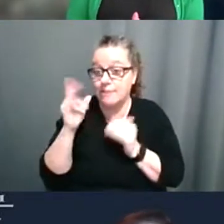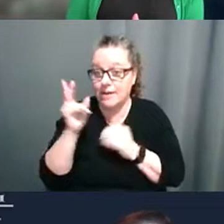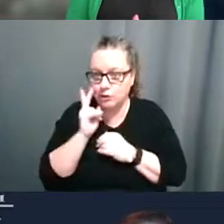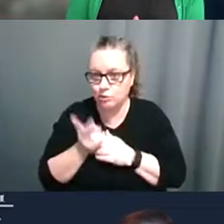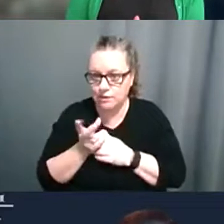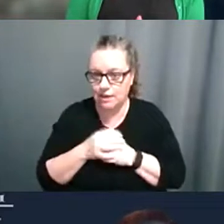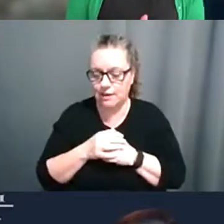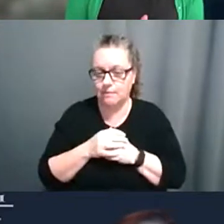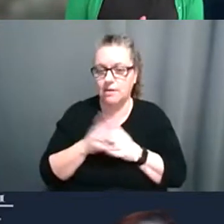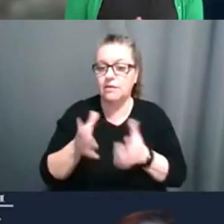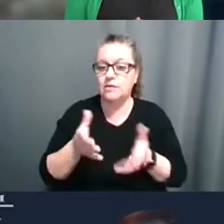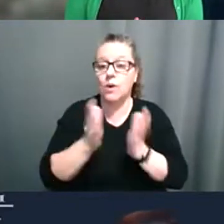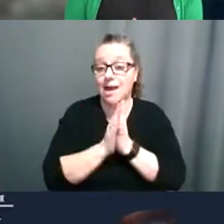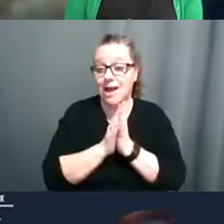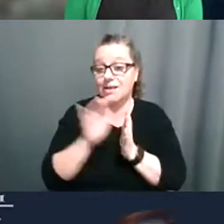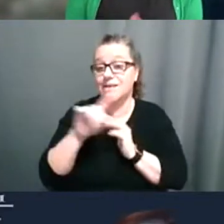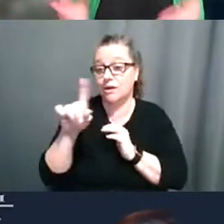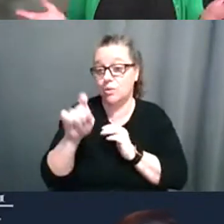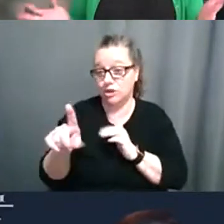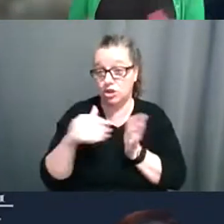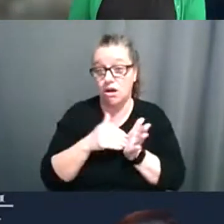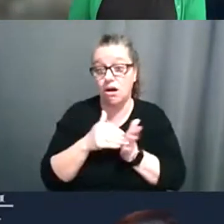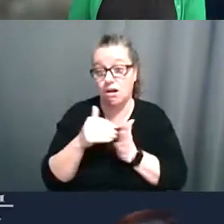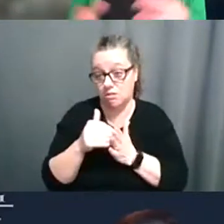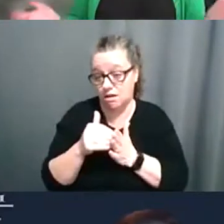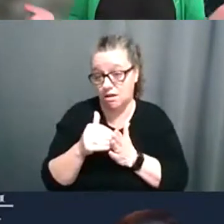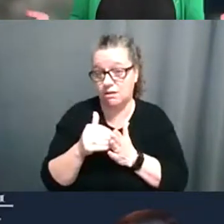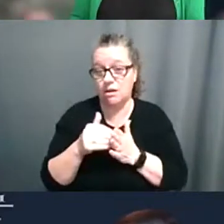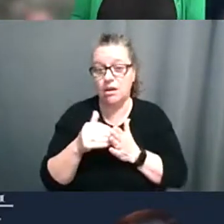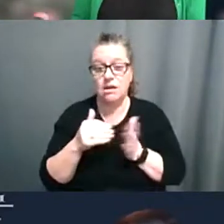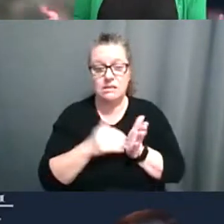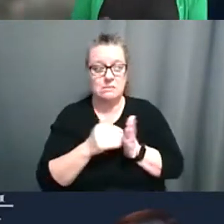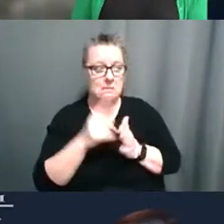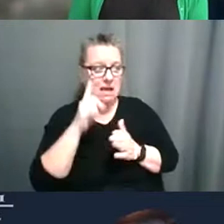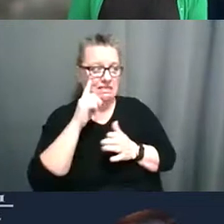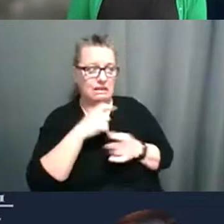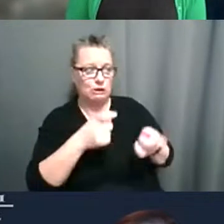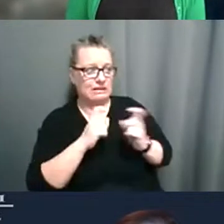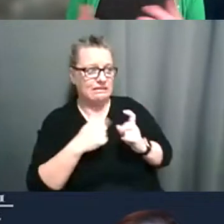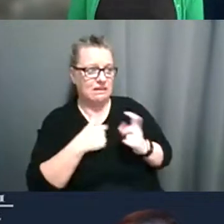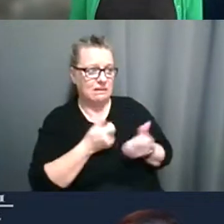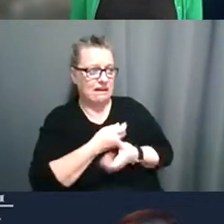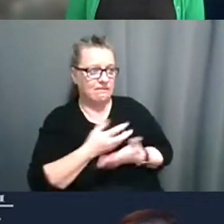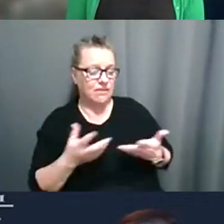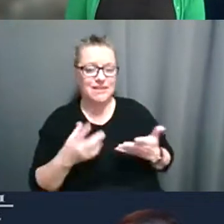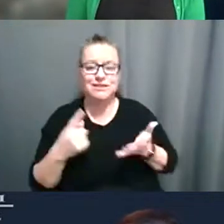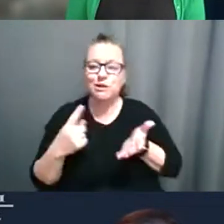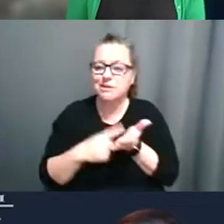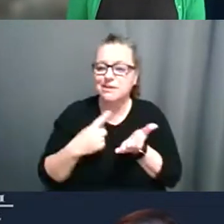And so I ask that question a lot. And a lot of times it's like, well, I think you're giving me everything. So